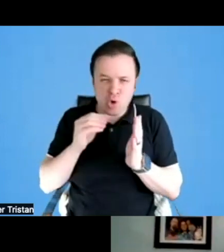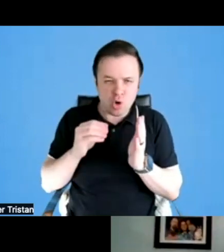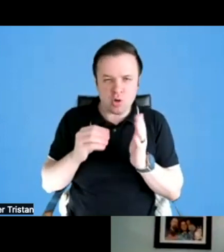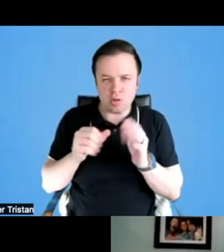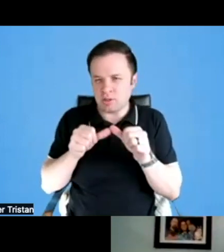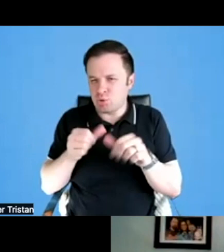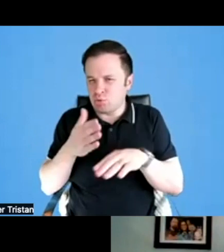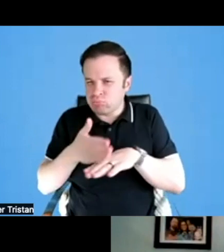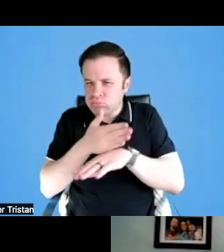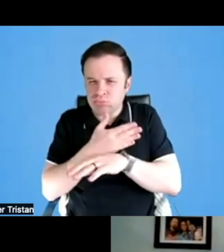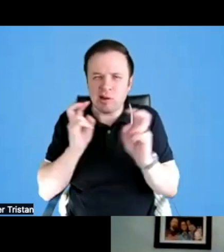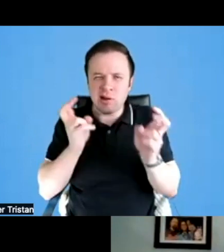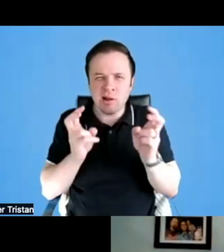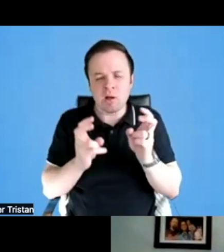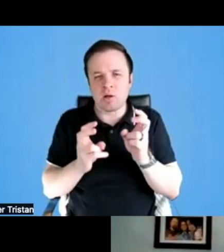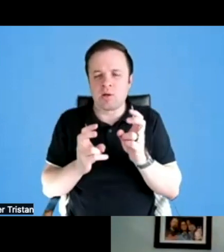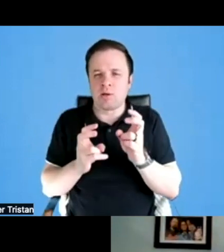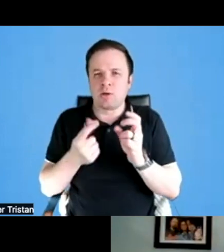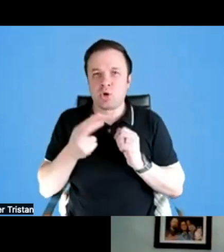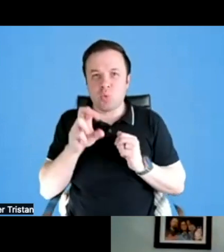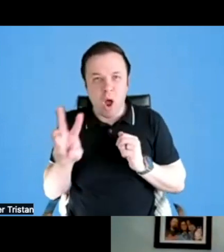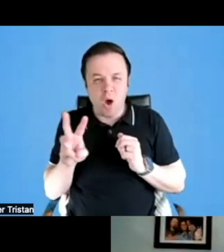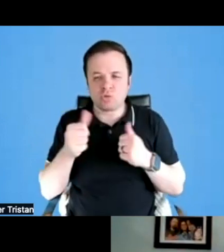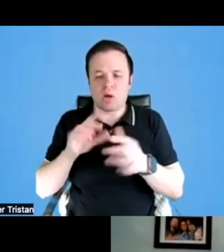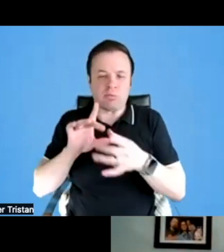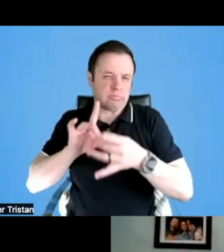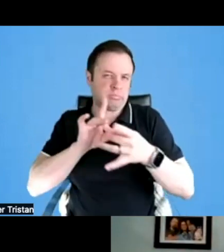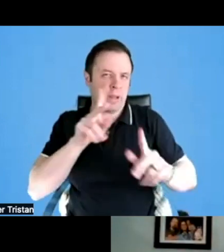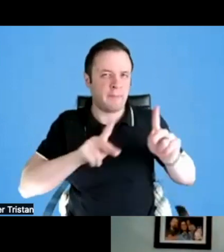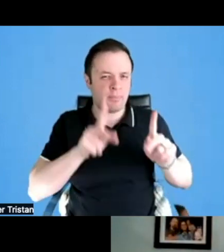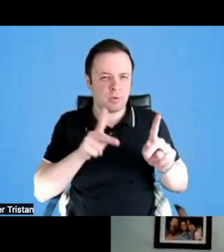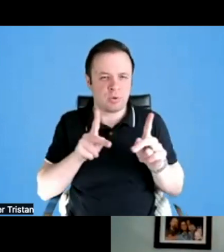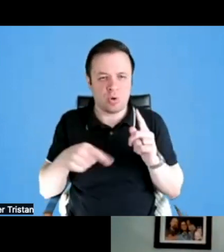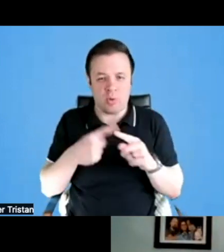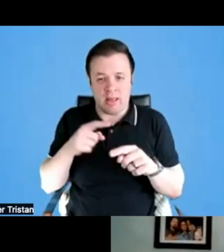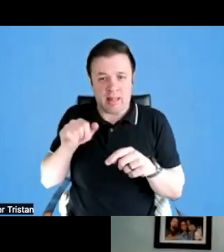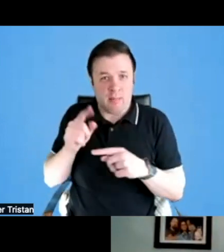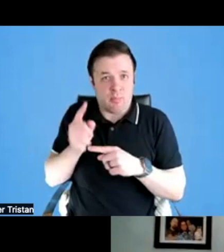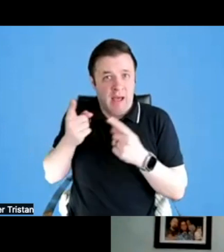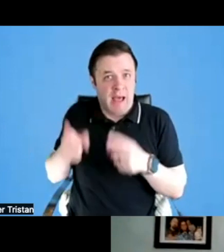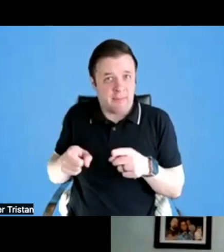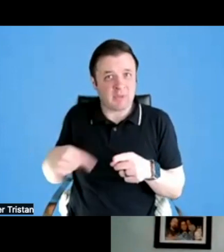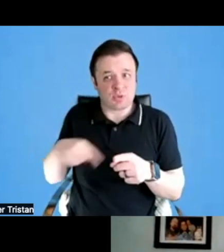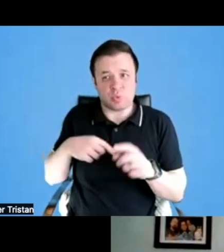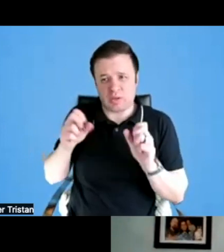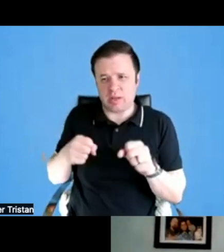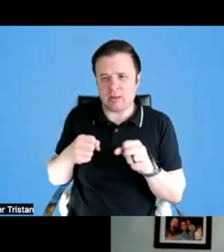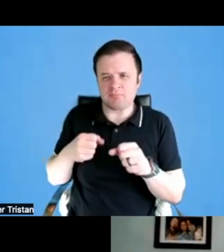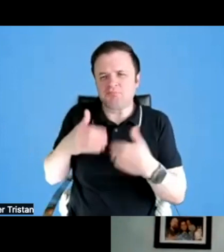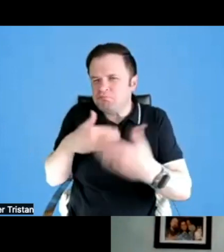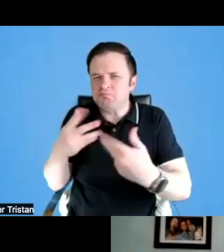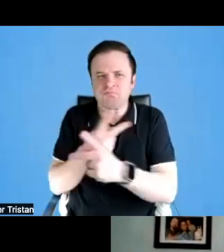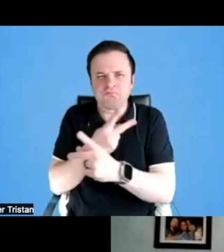We try to be in relationship with people, so when there's those oops, ouch moments, we can solve from those, even through, we have a